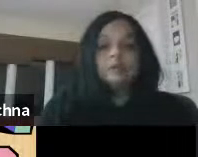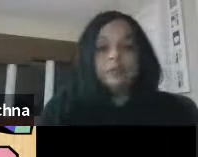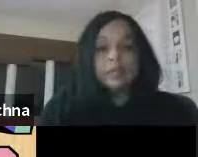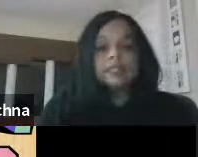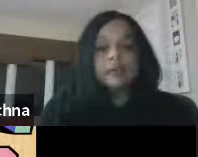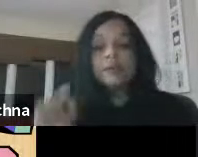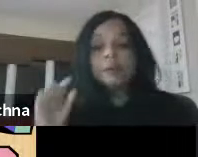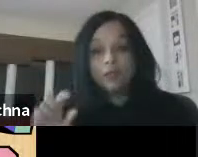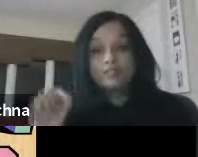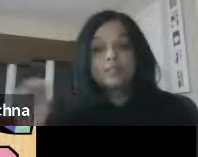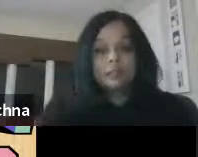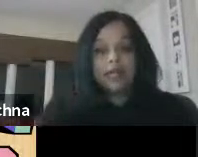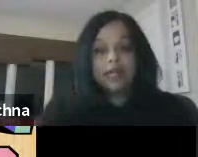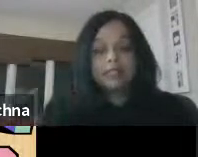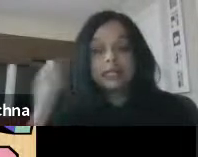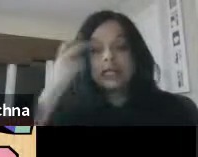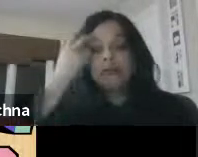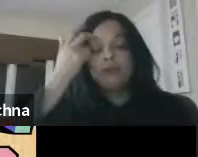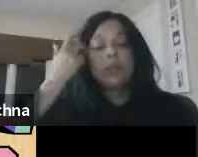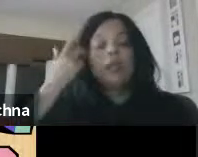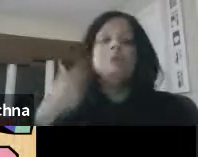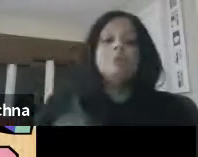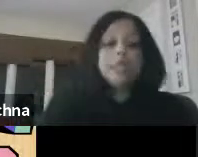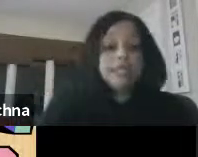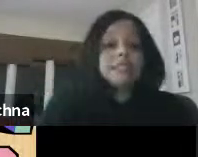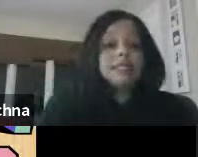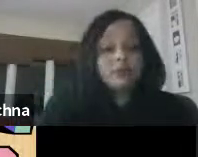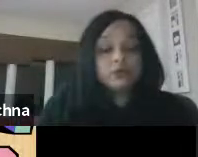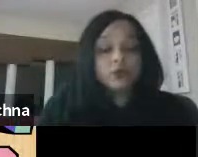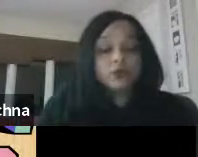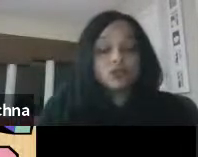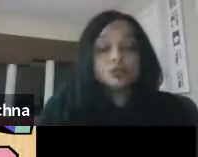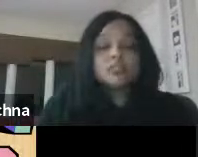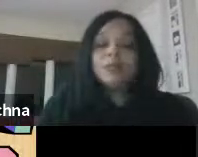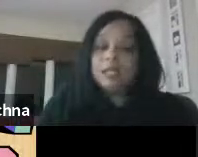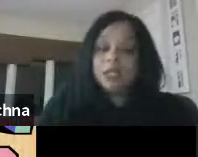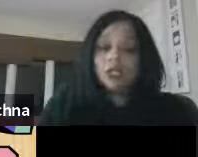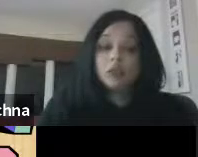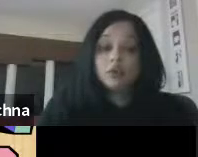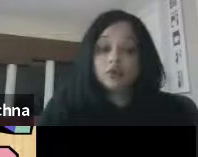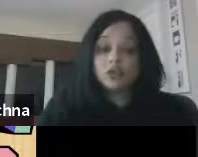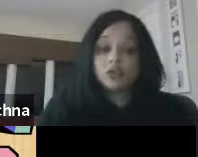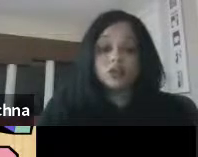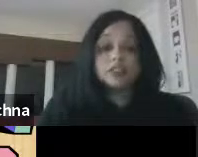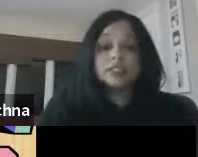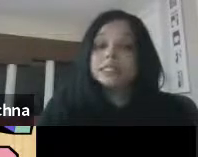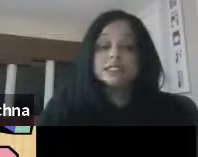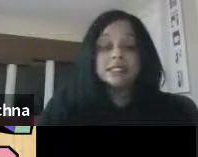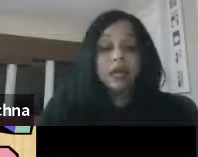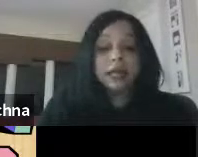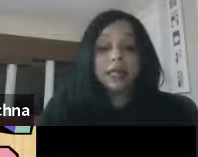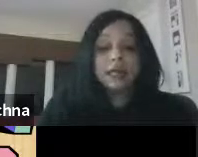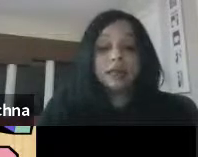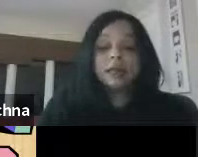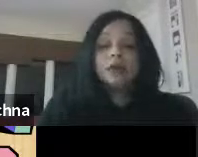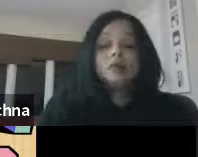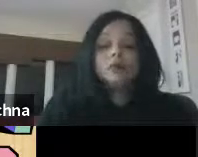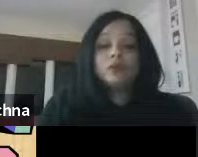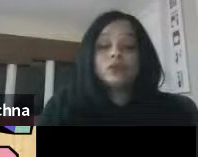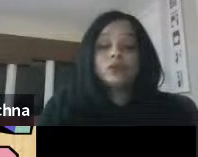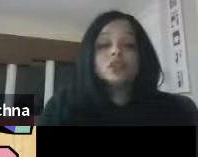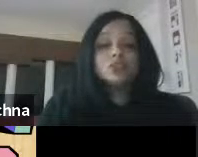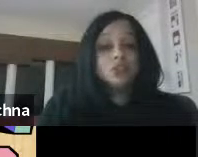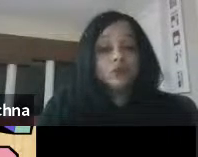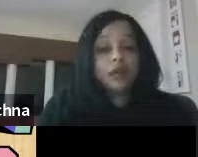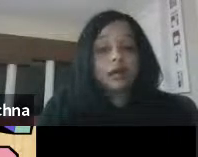He was messing up the plus and the minus sign. BD reversals. PQ reversals. 6-9 reversals.